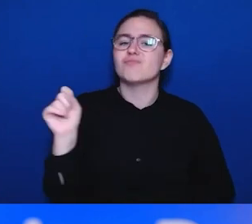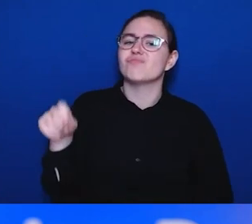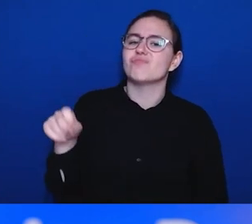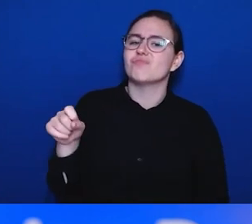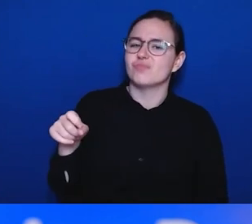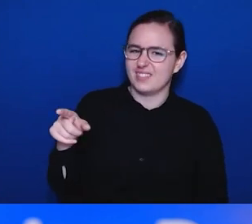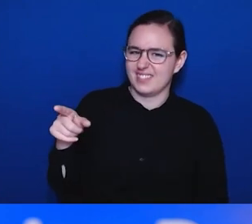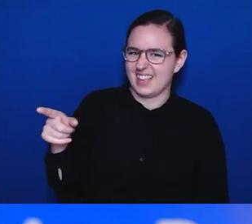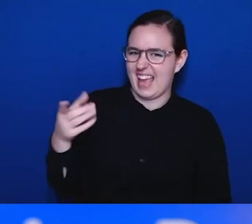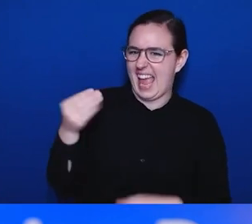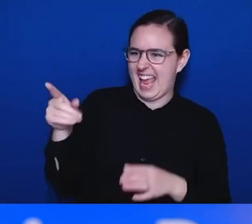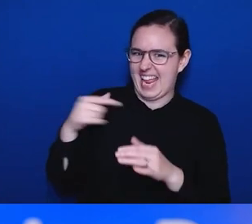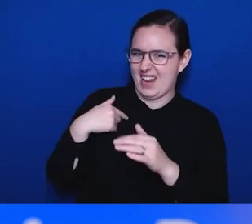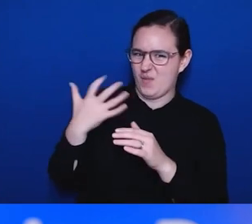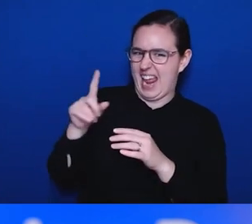Binder, do you have a follow-up?